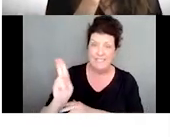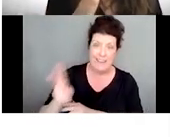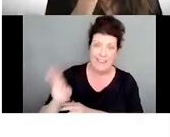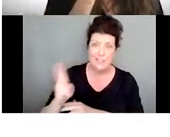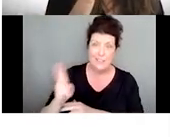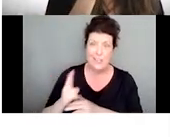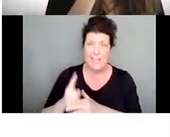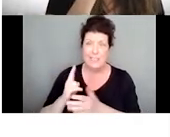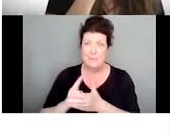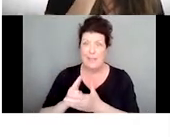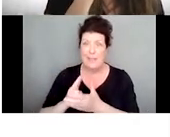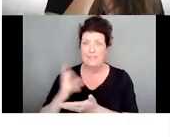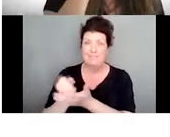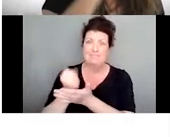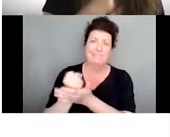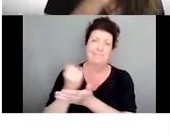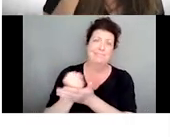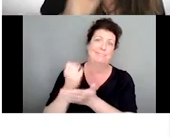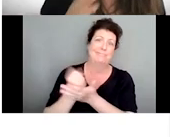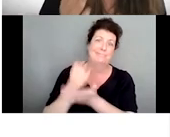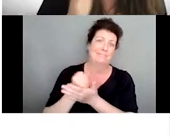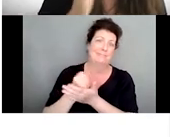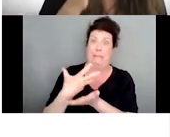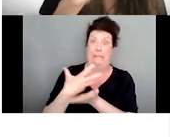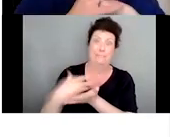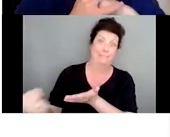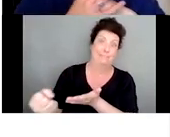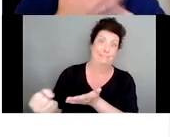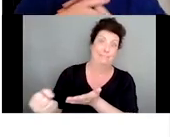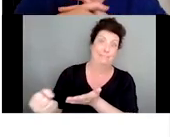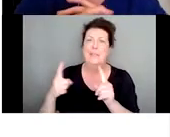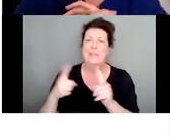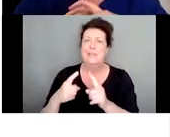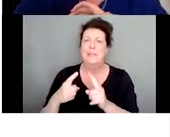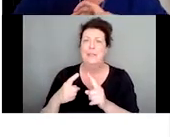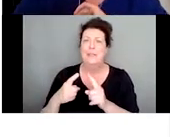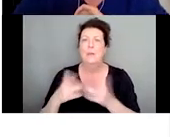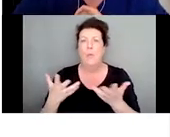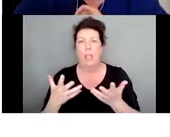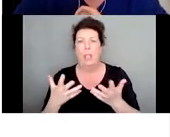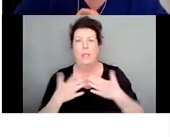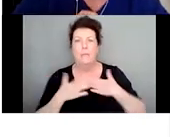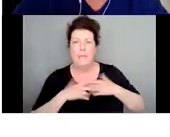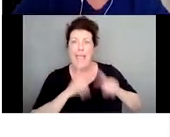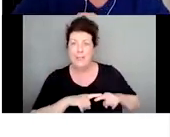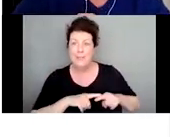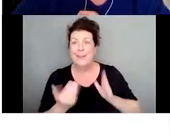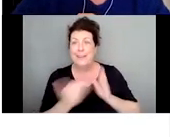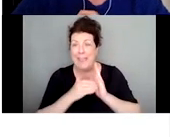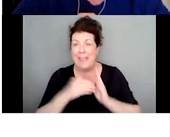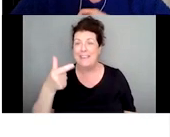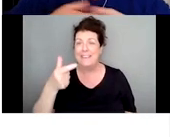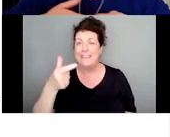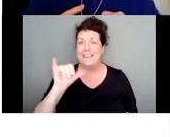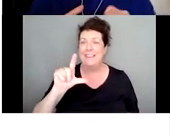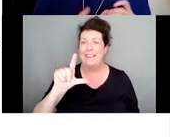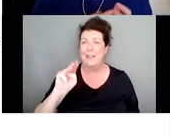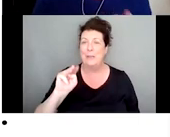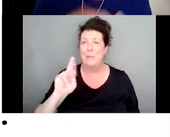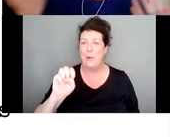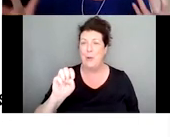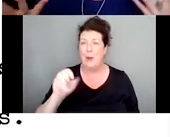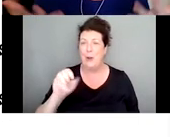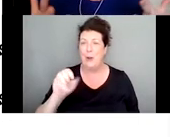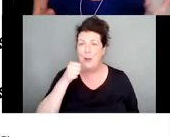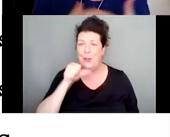to as you're like, I don't know, like, I was Gilmore girls. Um, no, I mean my,